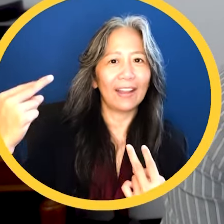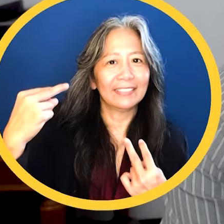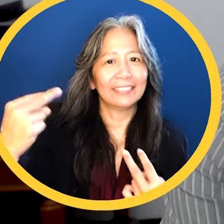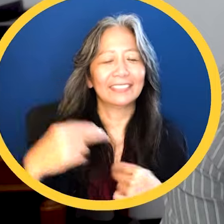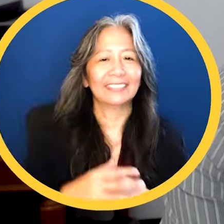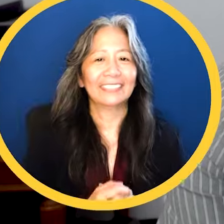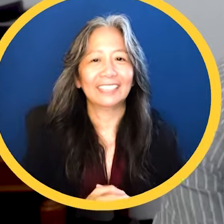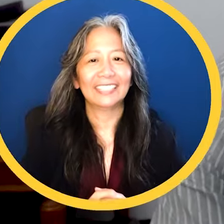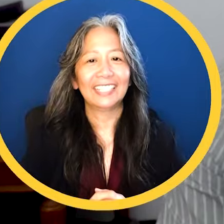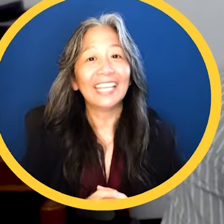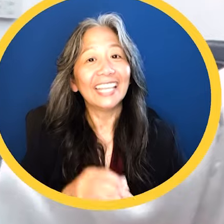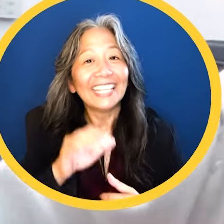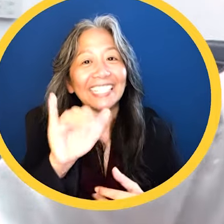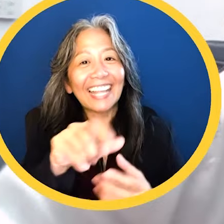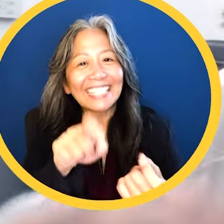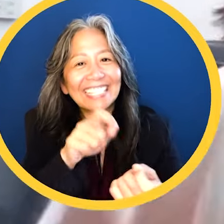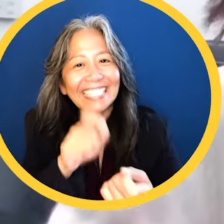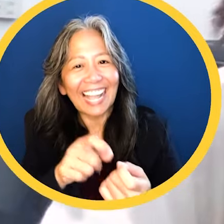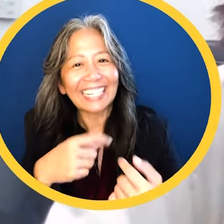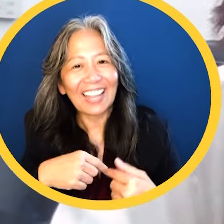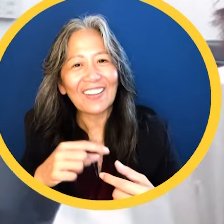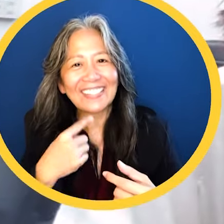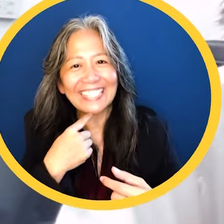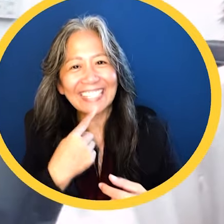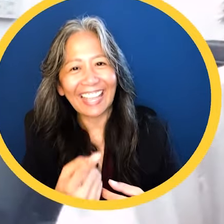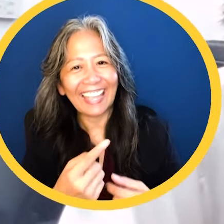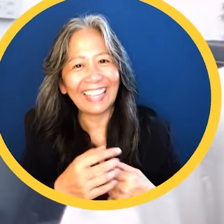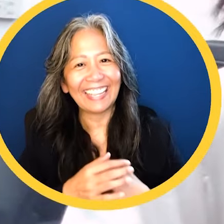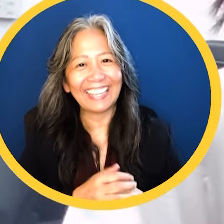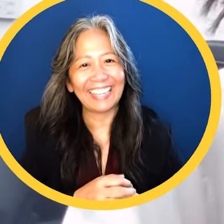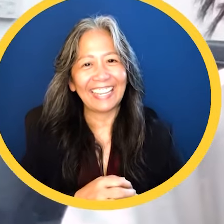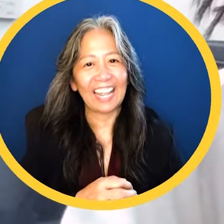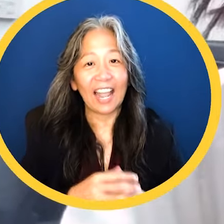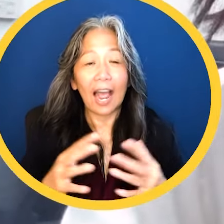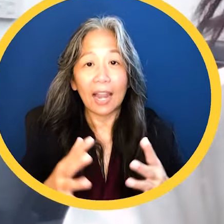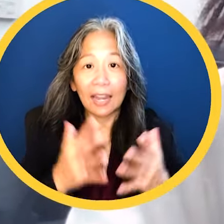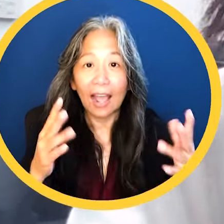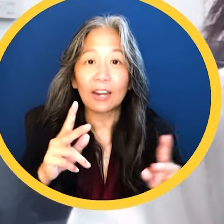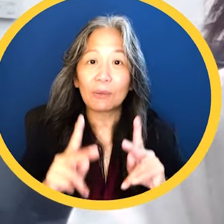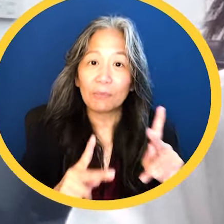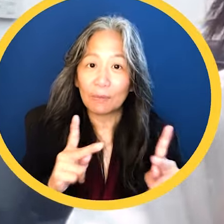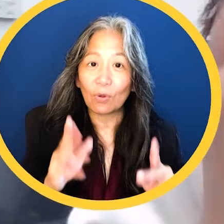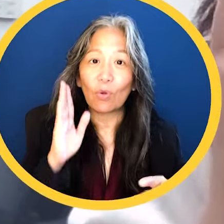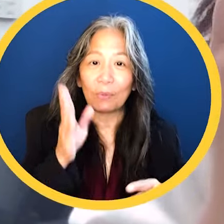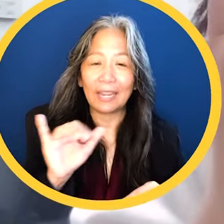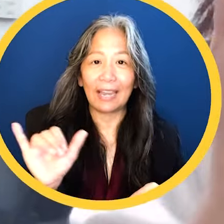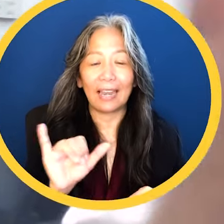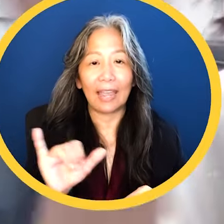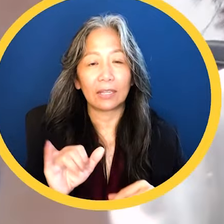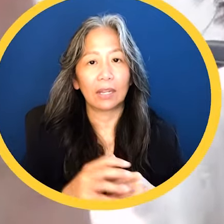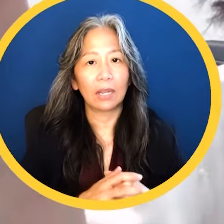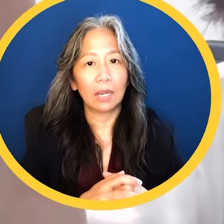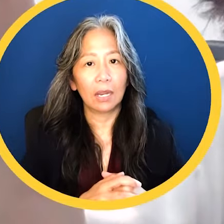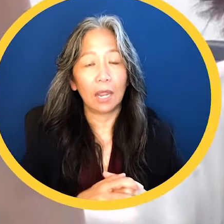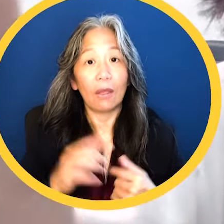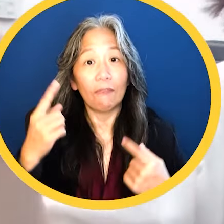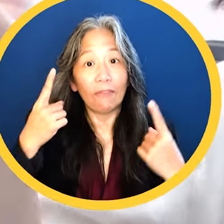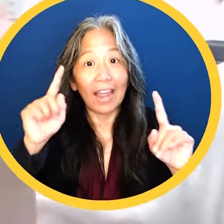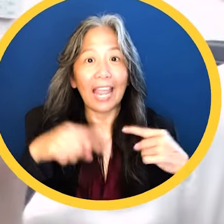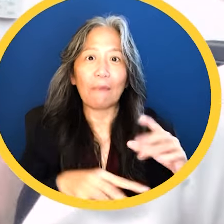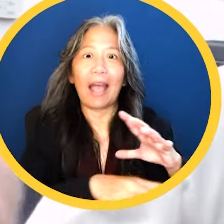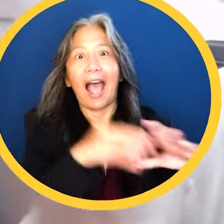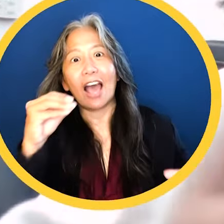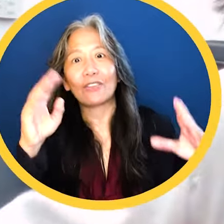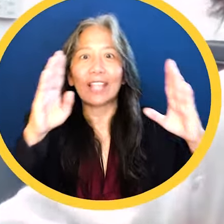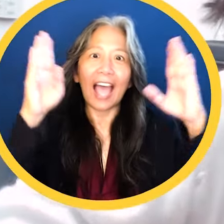watching. That's exactly what I was going to say. You know, a lot of people would have been like,